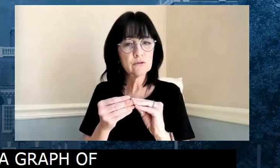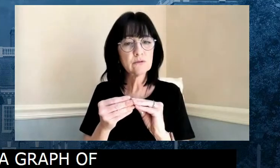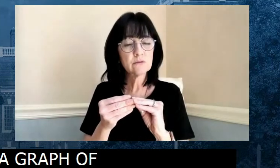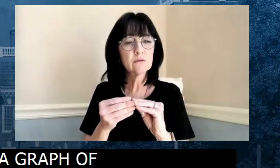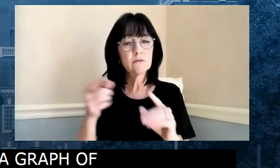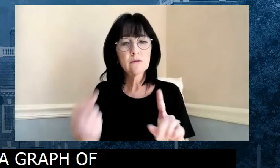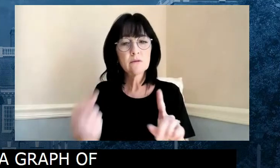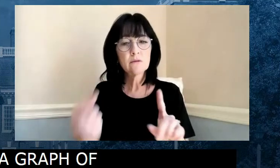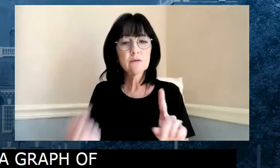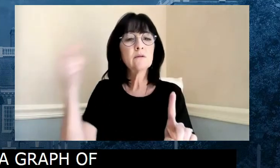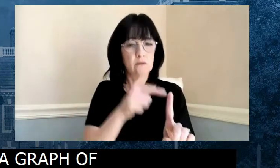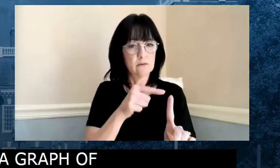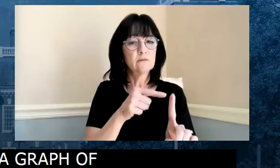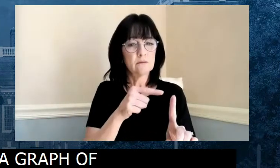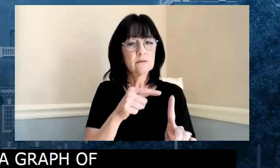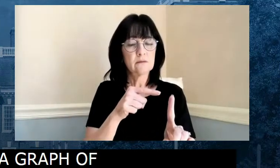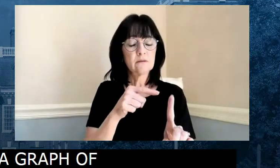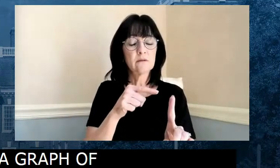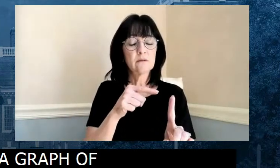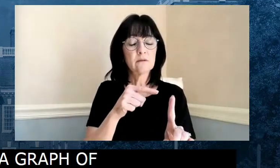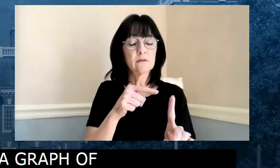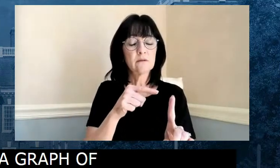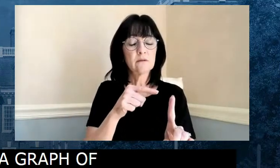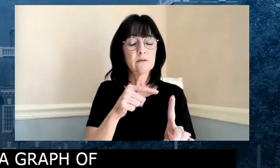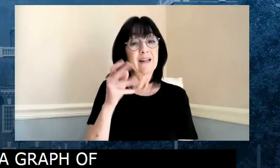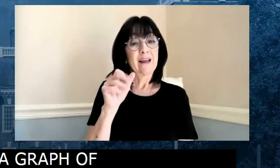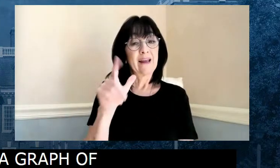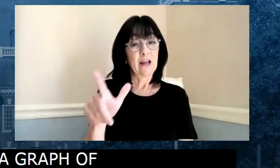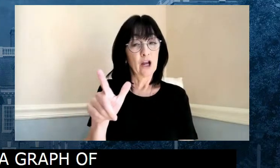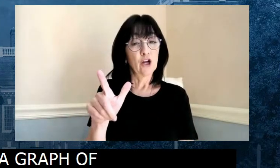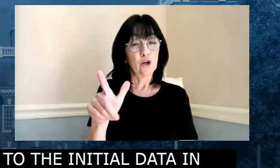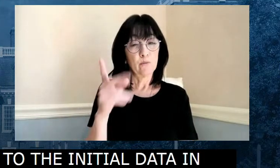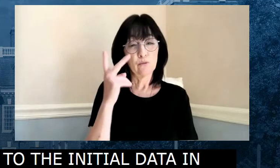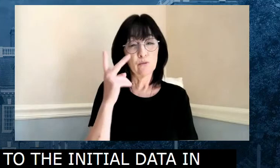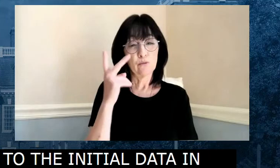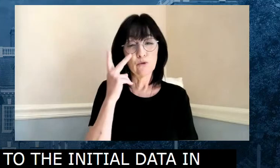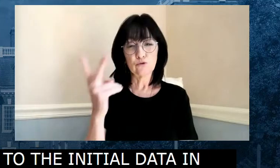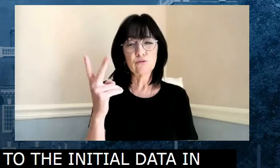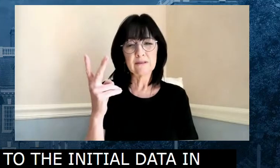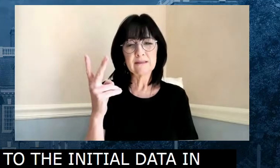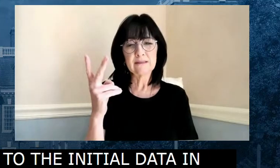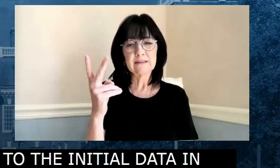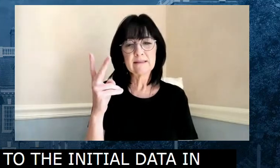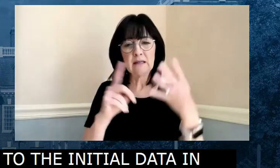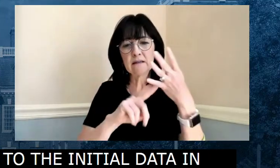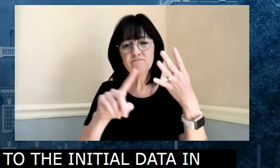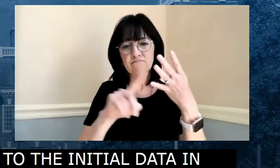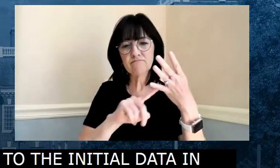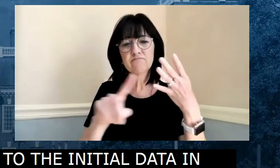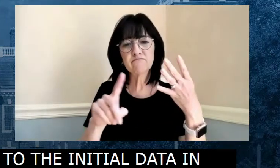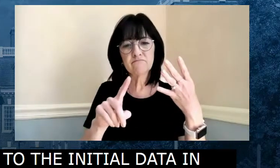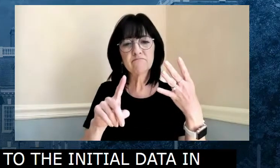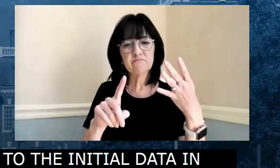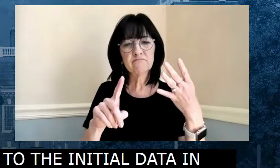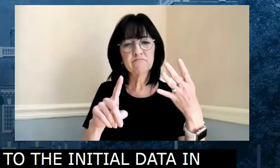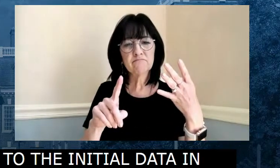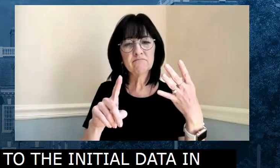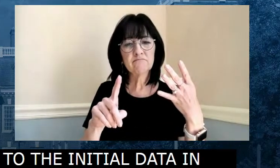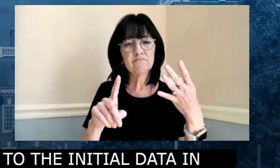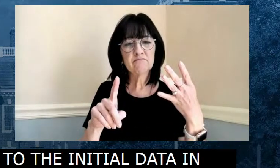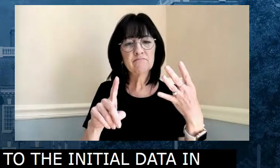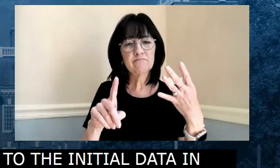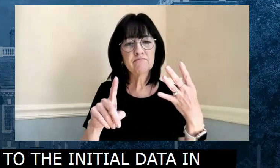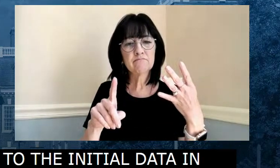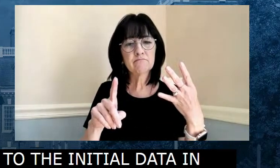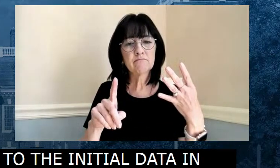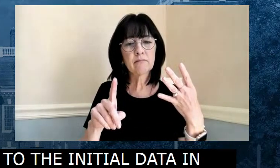data in April, late April. You can see the peak there in late April and